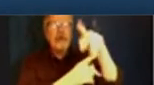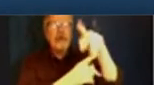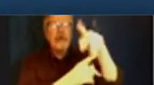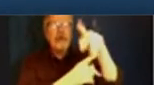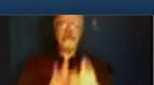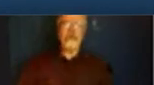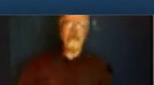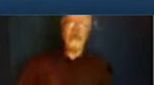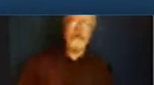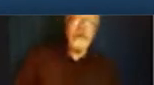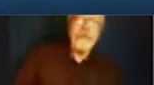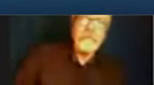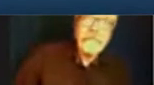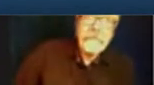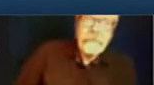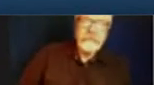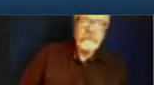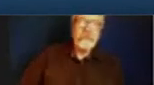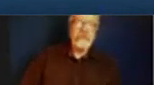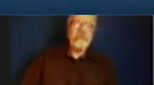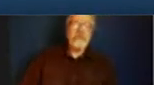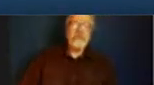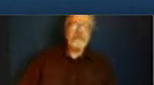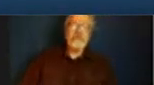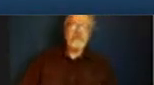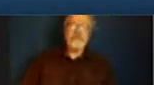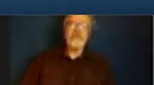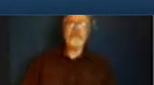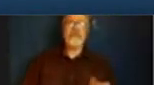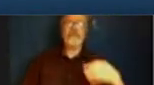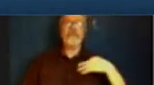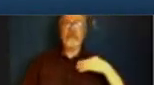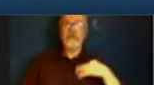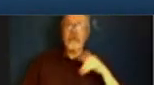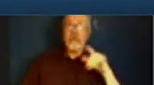I just volunteered you, Lacey. I know that you're working overtime.